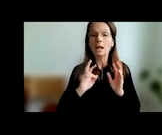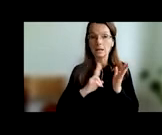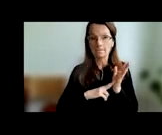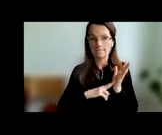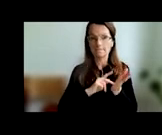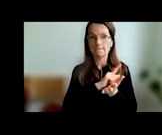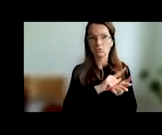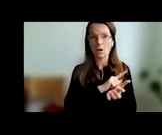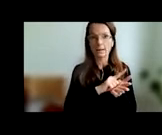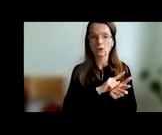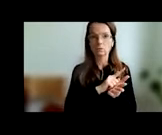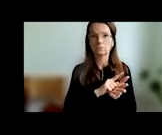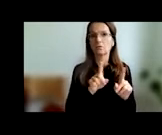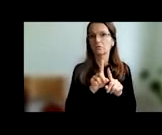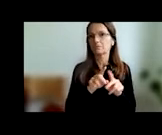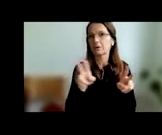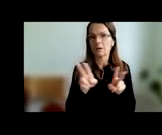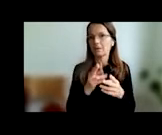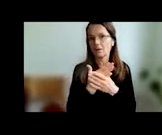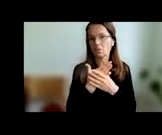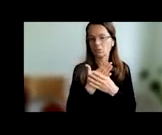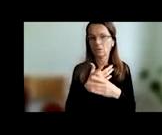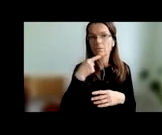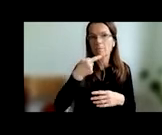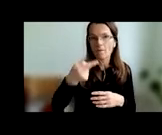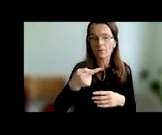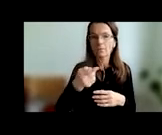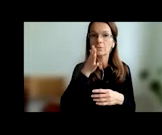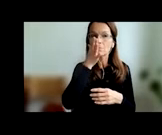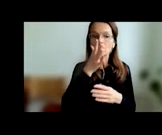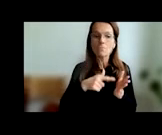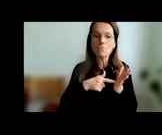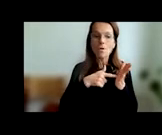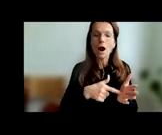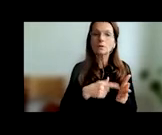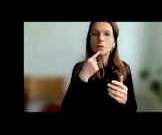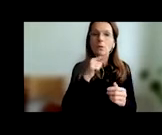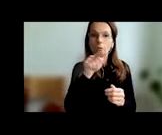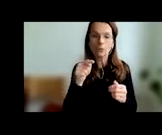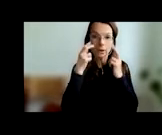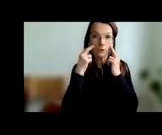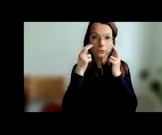Data is to be obtained in real time, so also